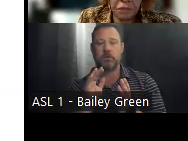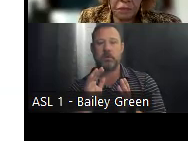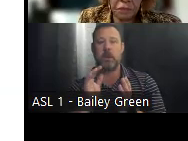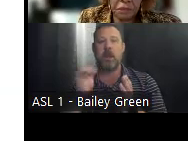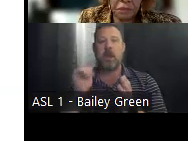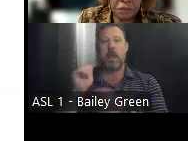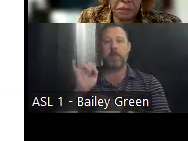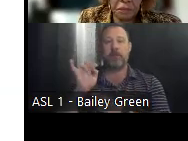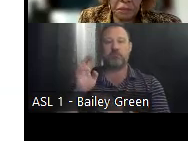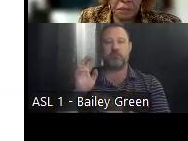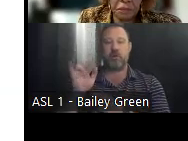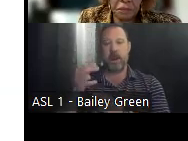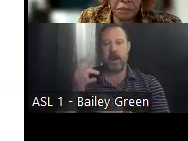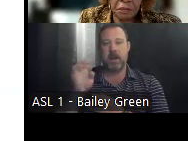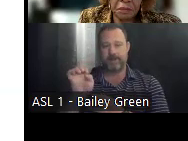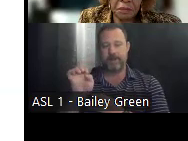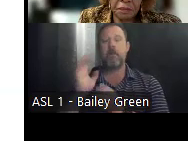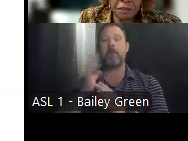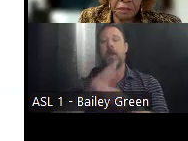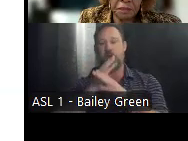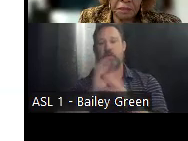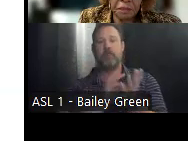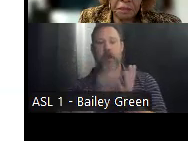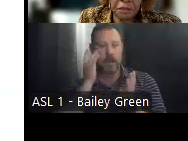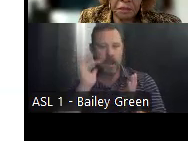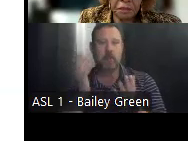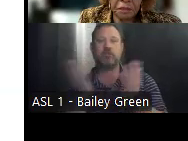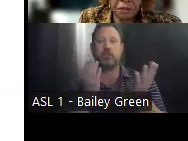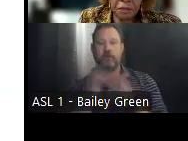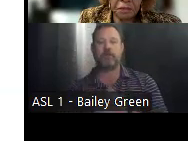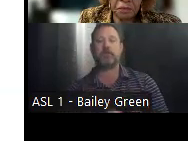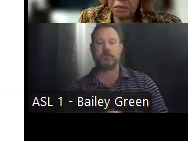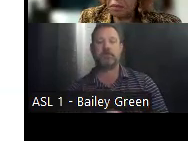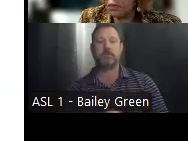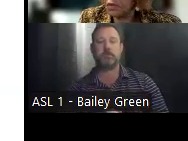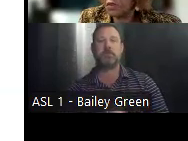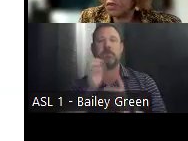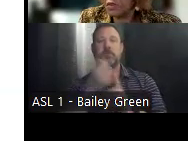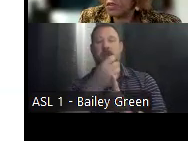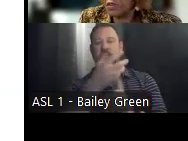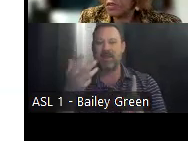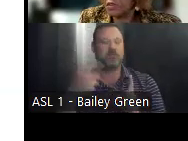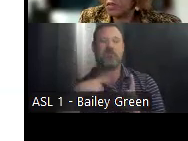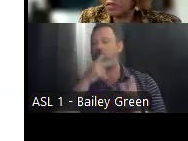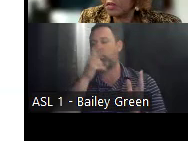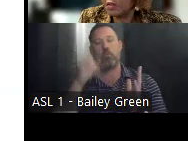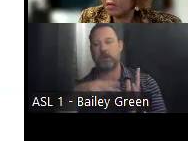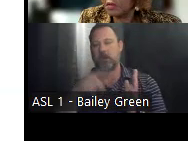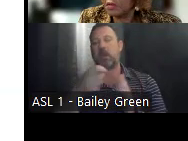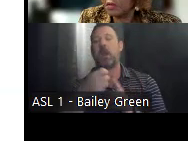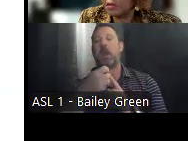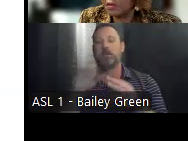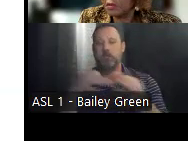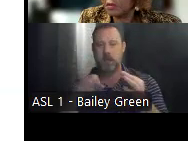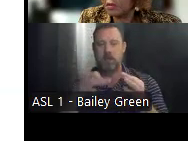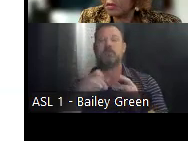administrative barriers to Medi-Cal and Medi-Cal services. There's an explanation here. I'm not going to read it. There's an explanation here on the